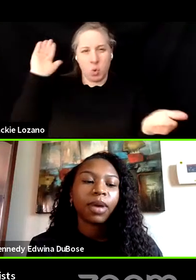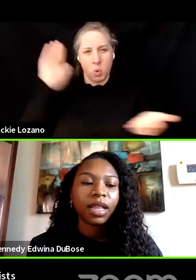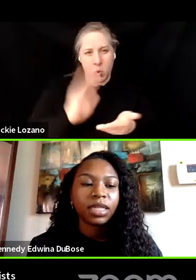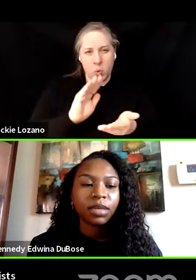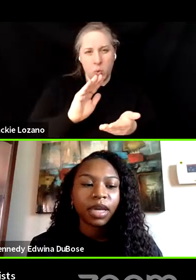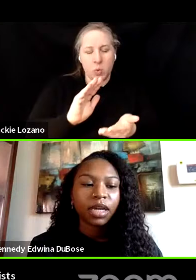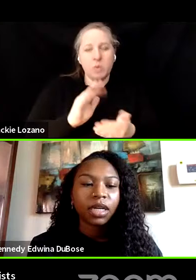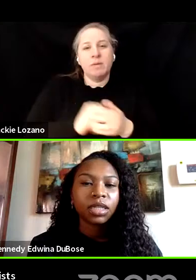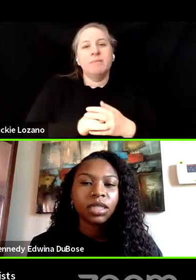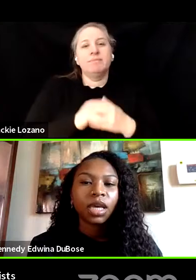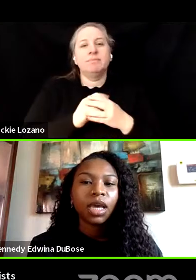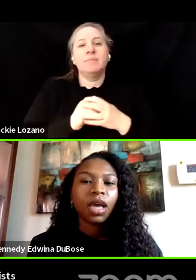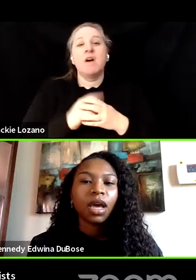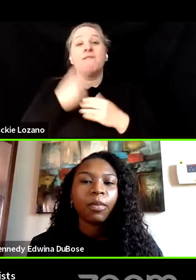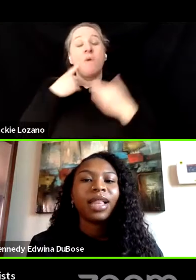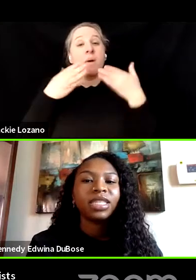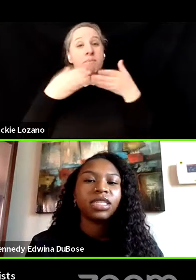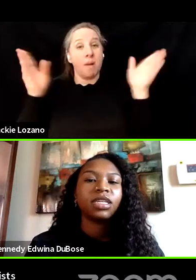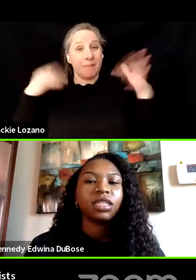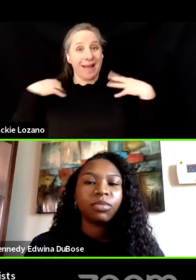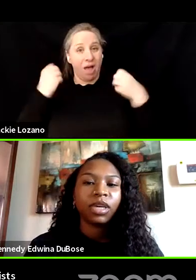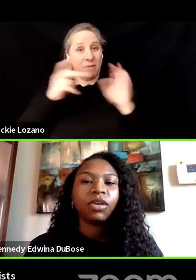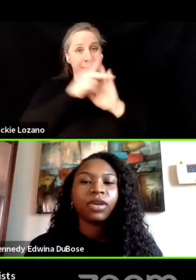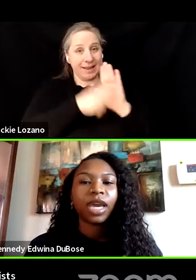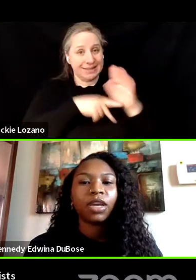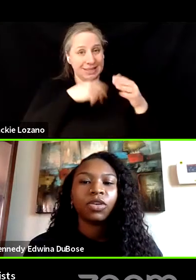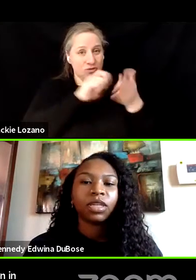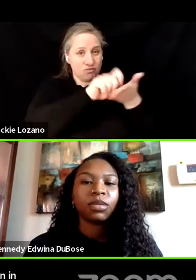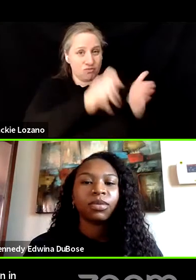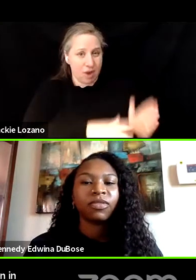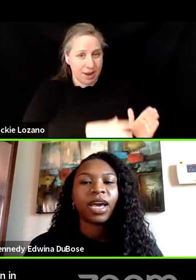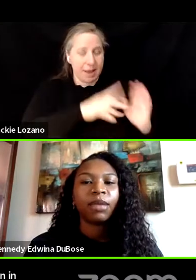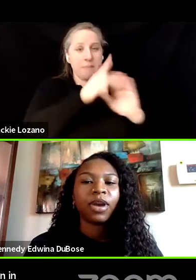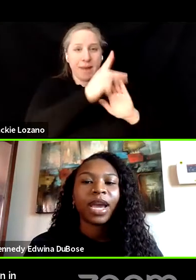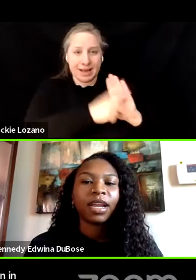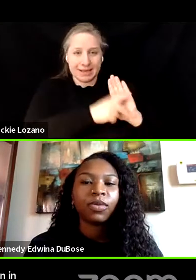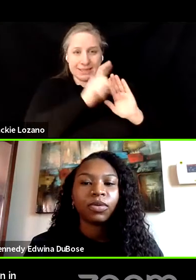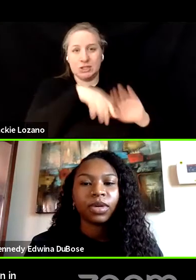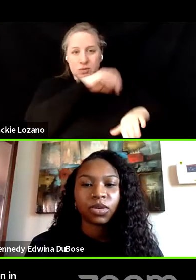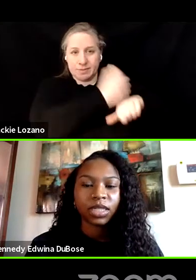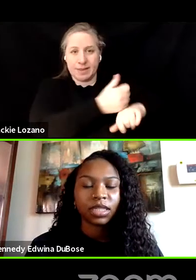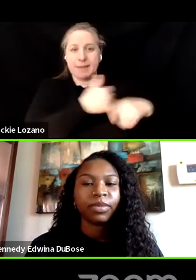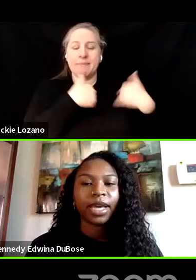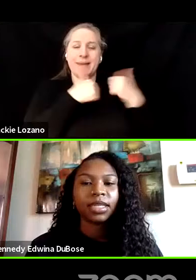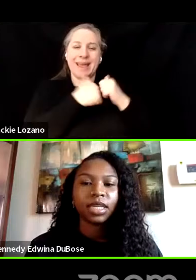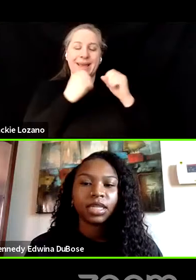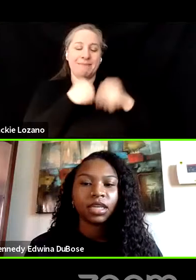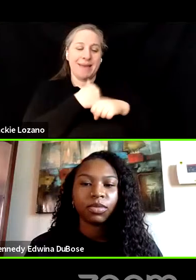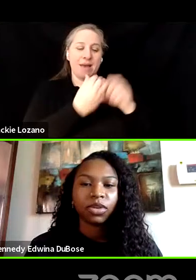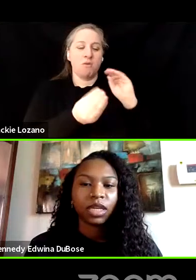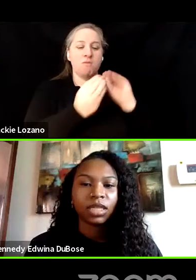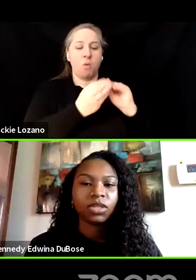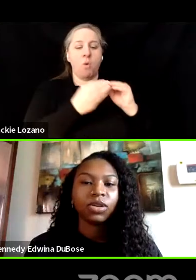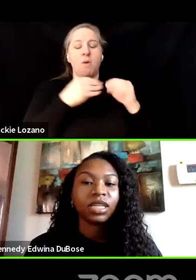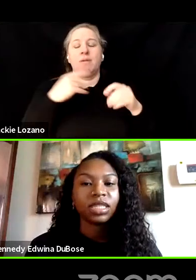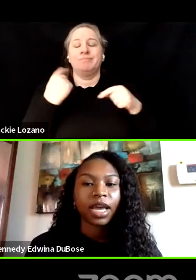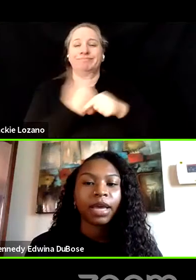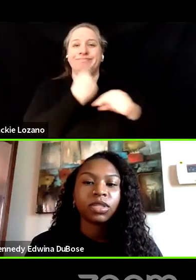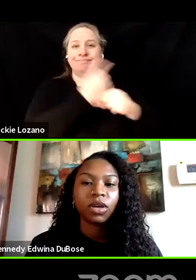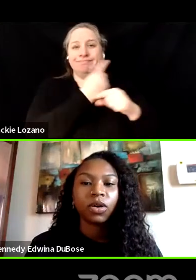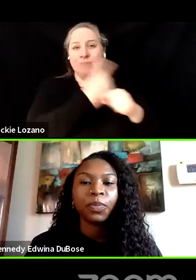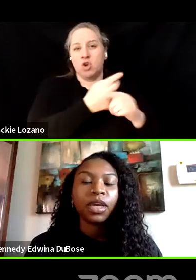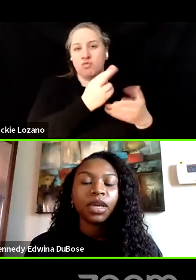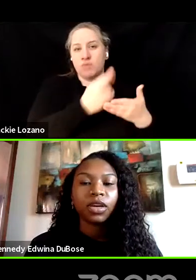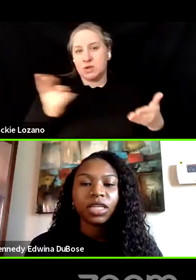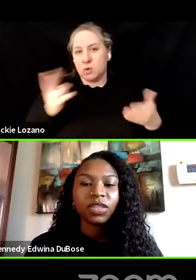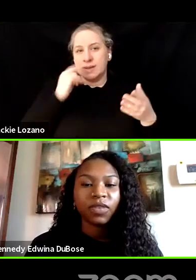public health policymakers, policies need to be created in order to provide more adequate resources in Black cities and communities during this time.